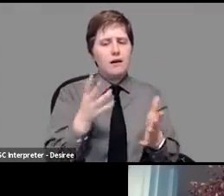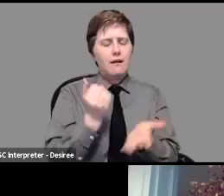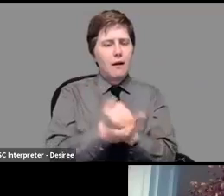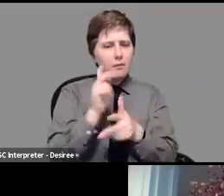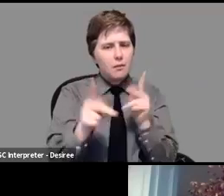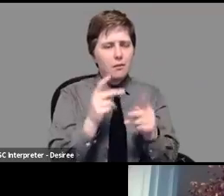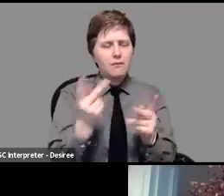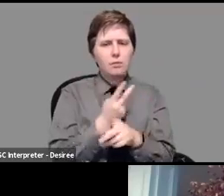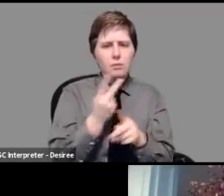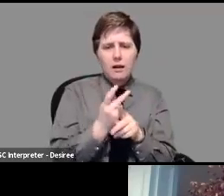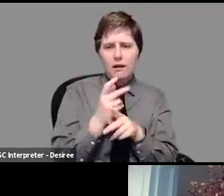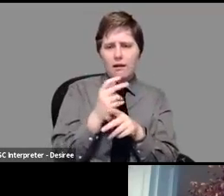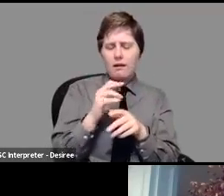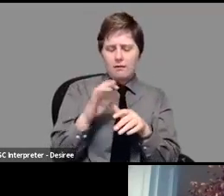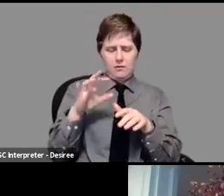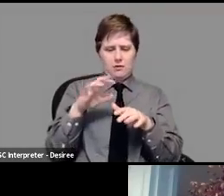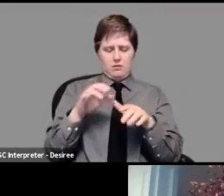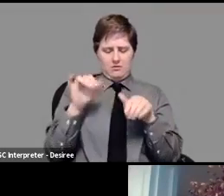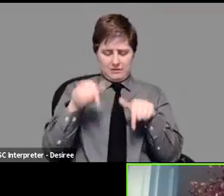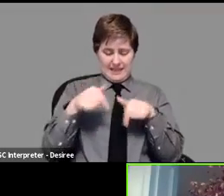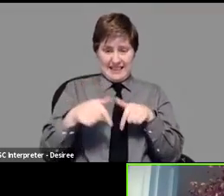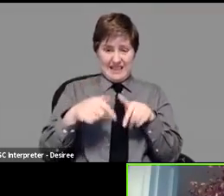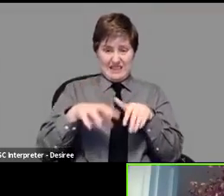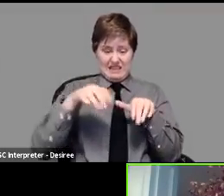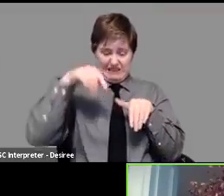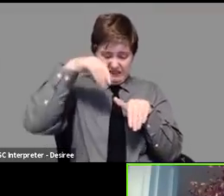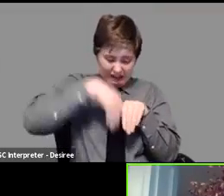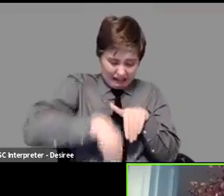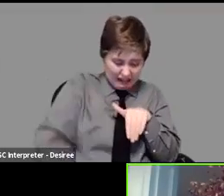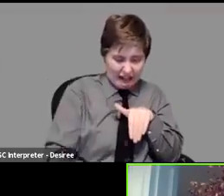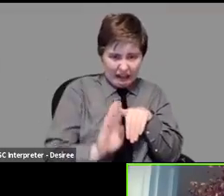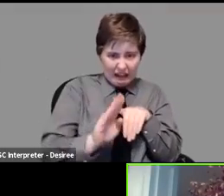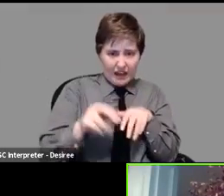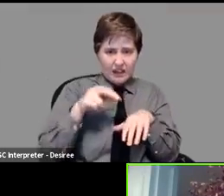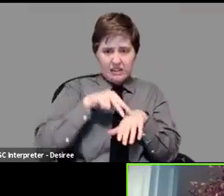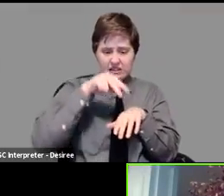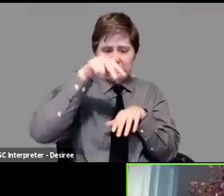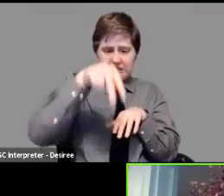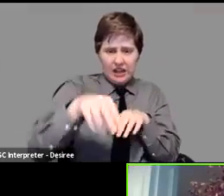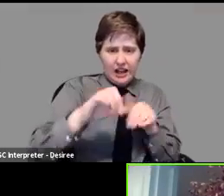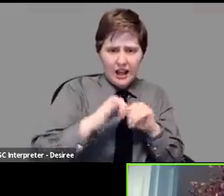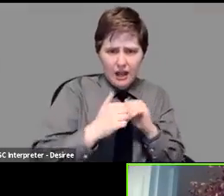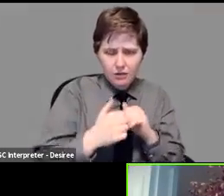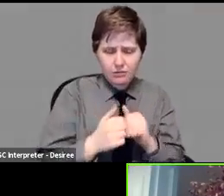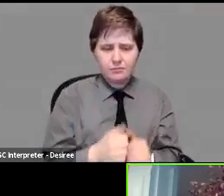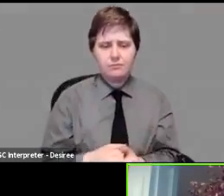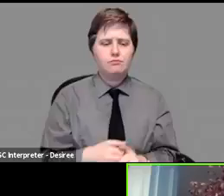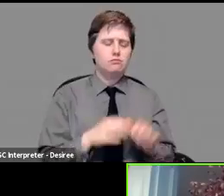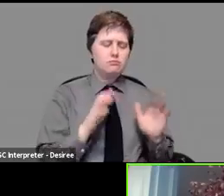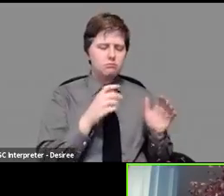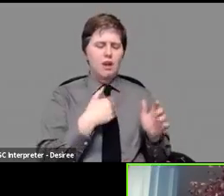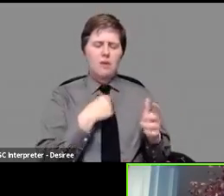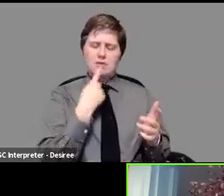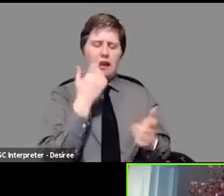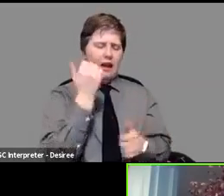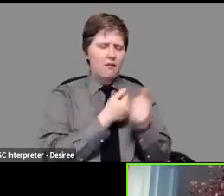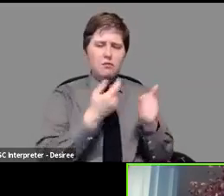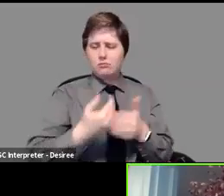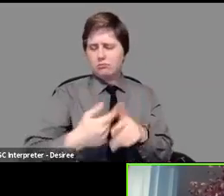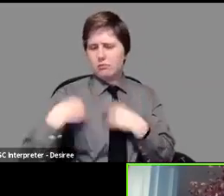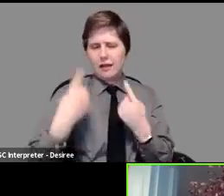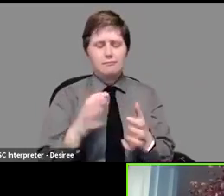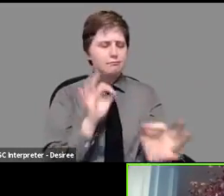how do they get that bridge? No, that's a great question, Will. And I do just want to say that everyone has nailed it about having